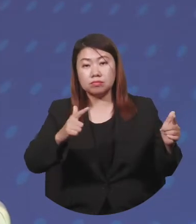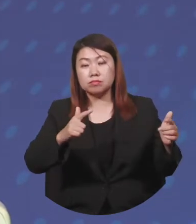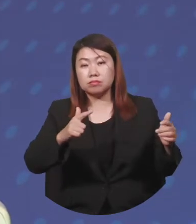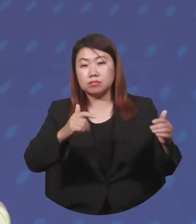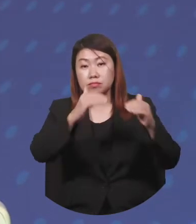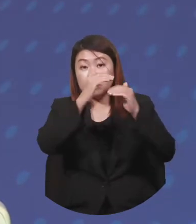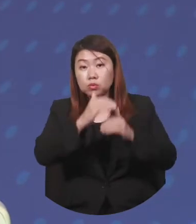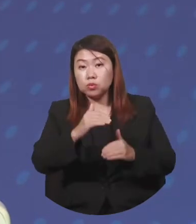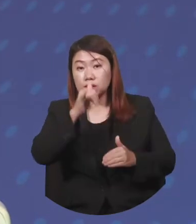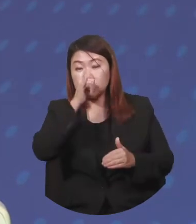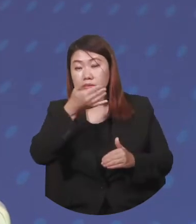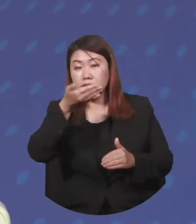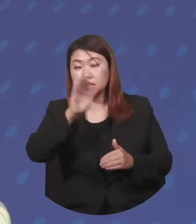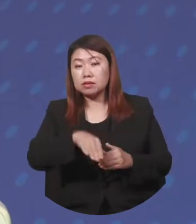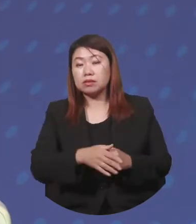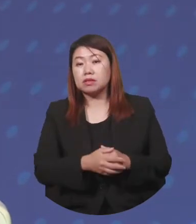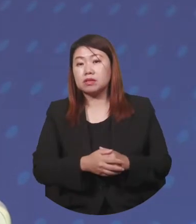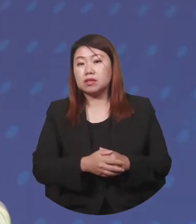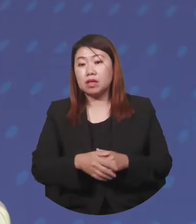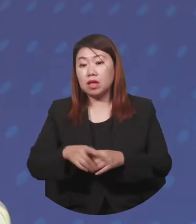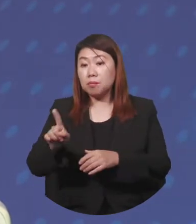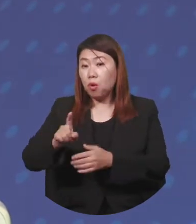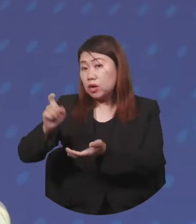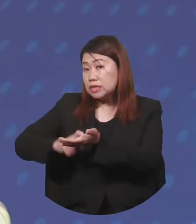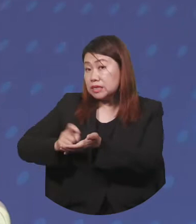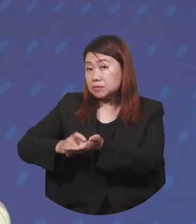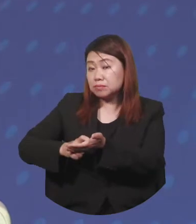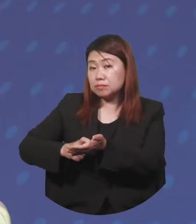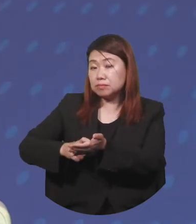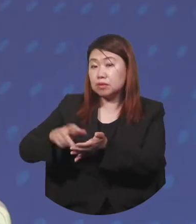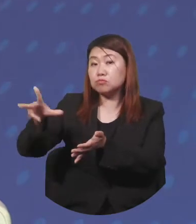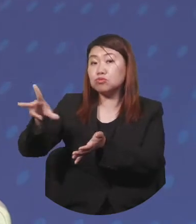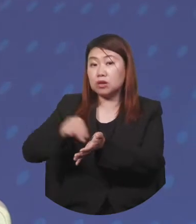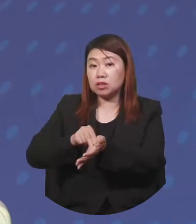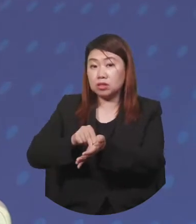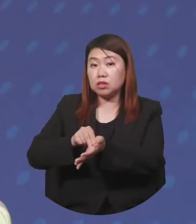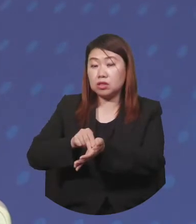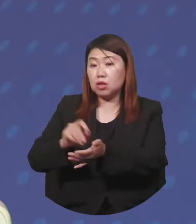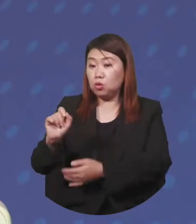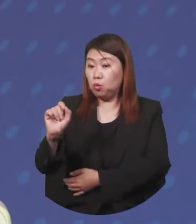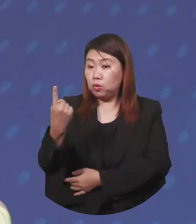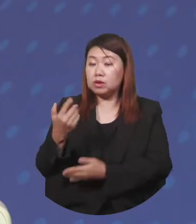urgency unifies people and motivates people. And